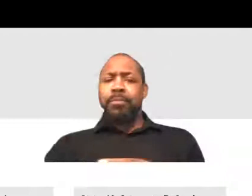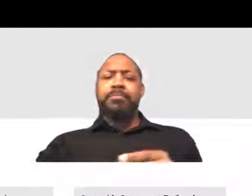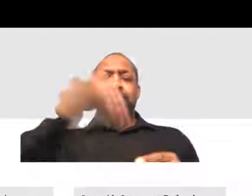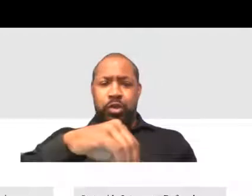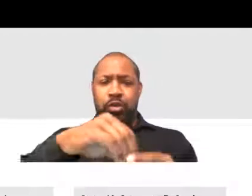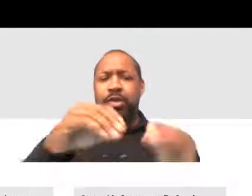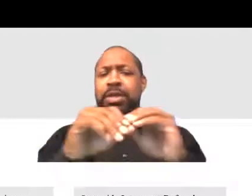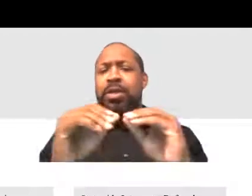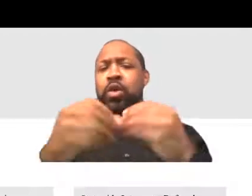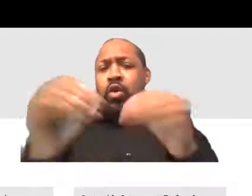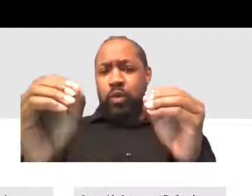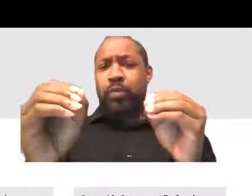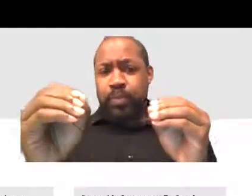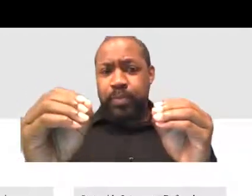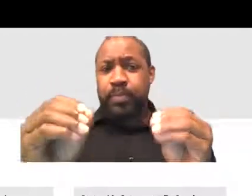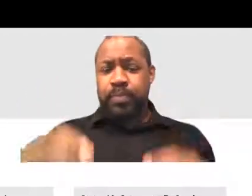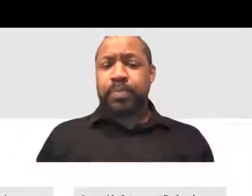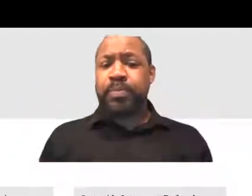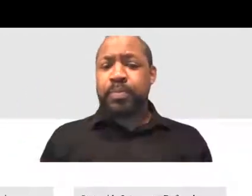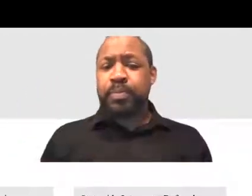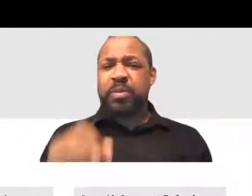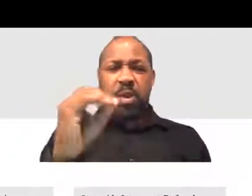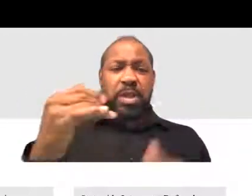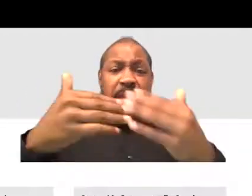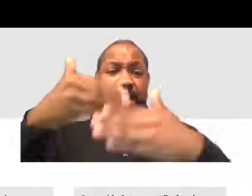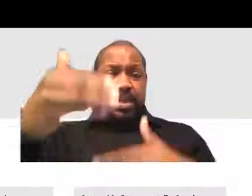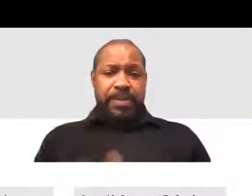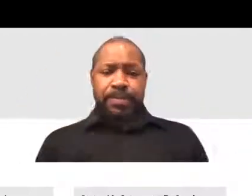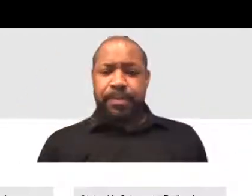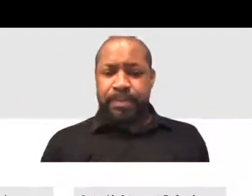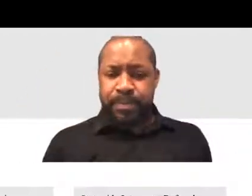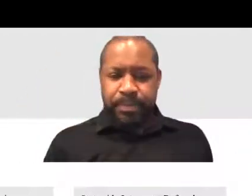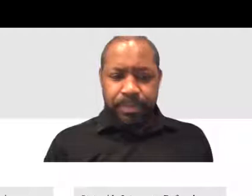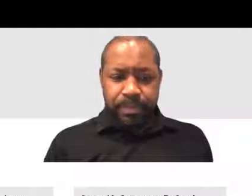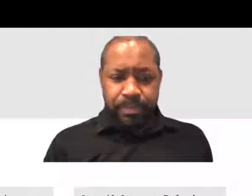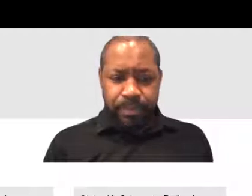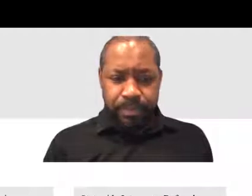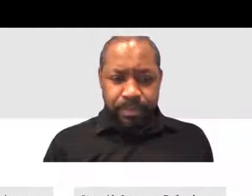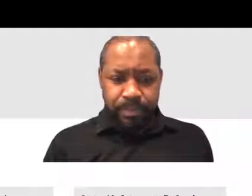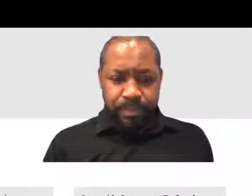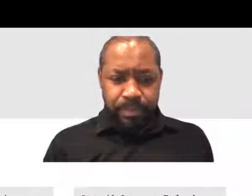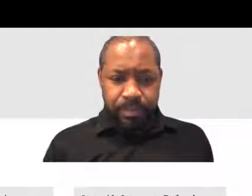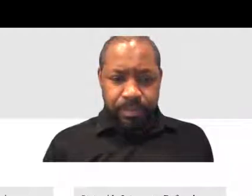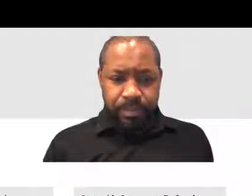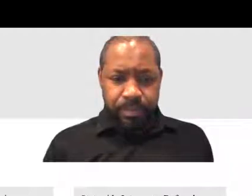the RICDHH office instead of an external organization running the referral. The next slide,